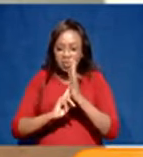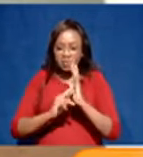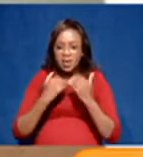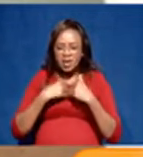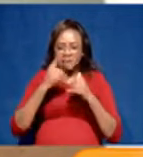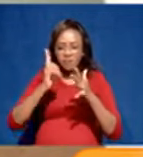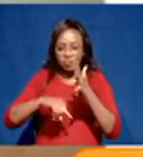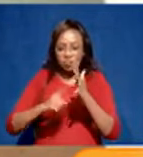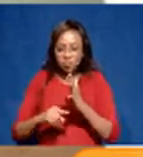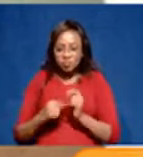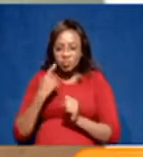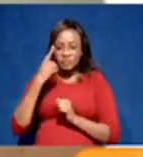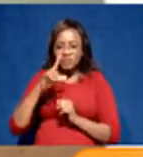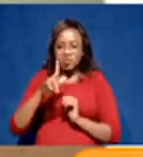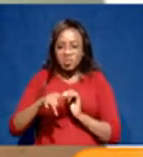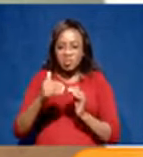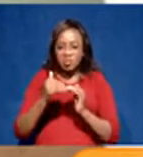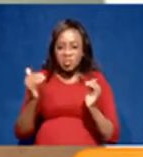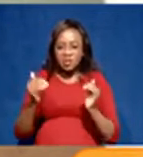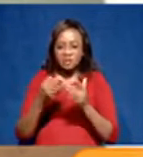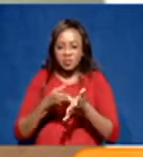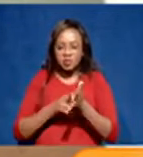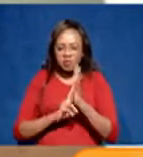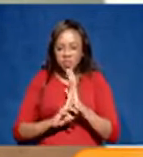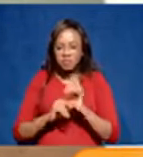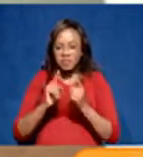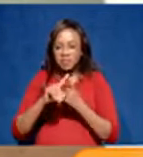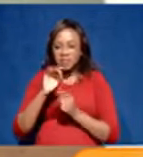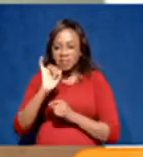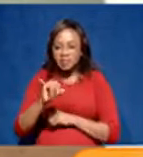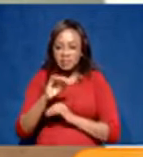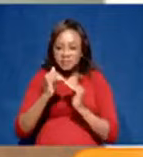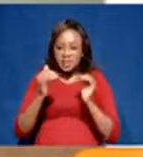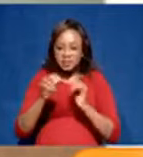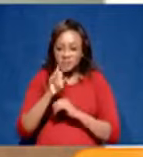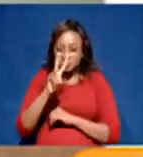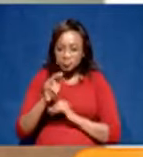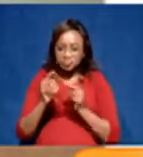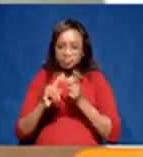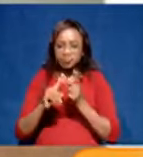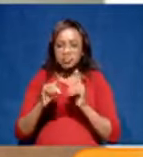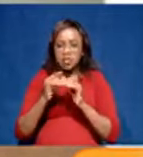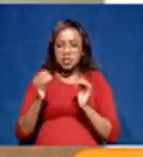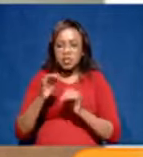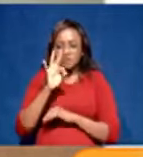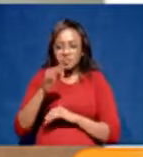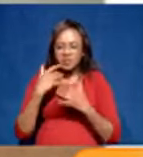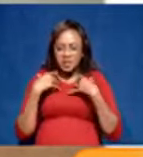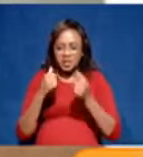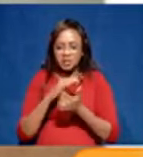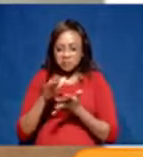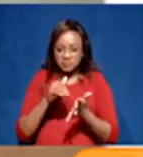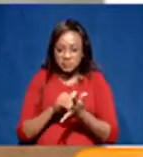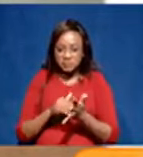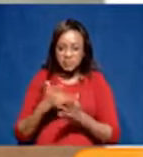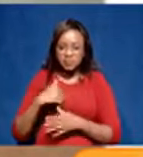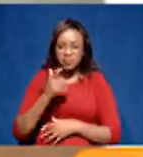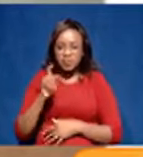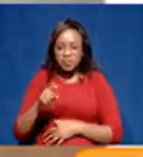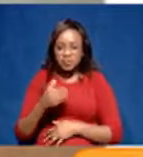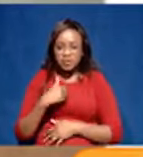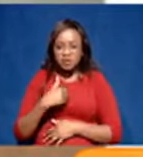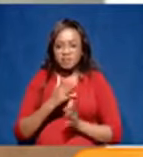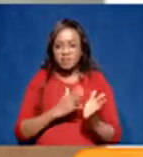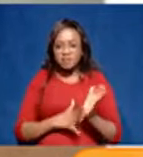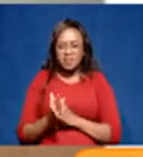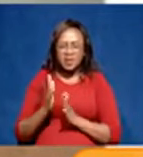level facilities. That is dispensaries, and that is level two, which are dispensaries, and level three, health centers. We have a plan to equip them.